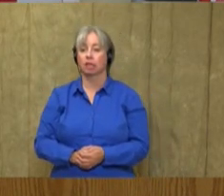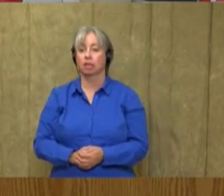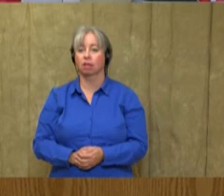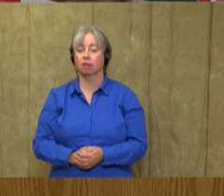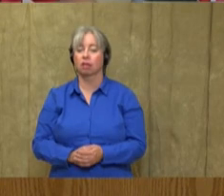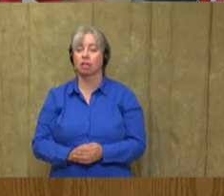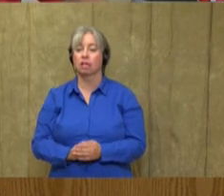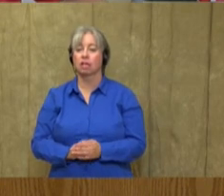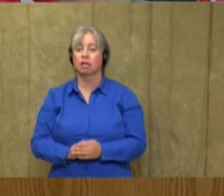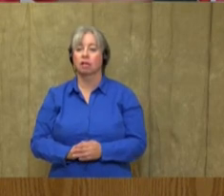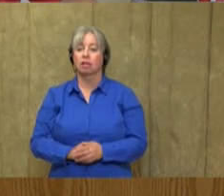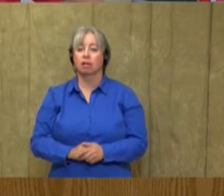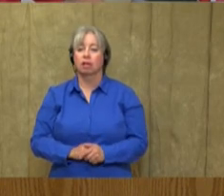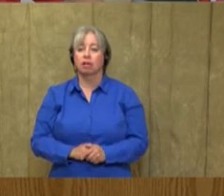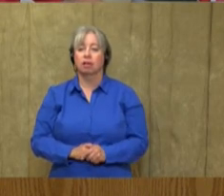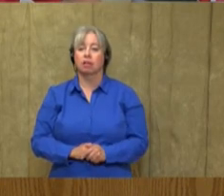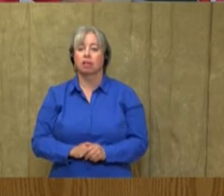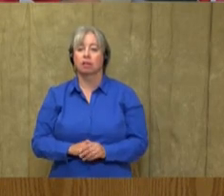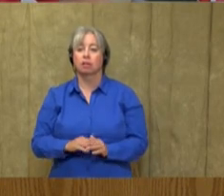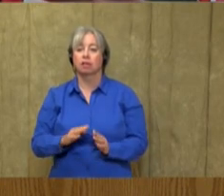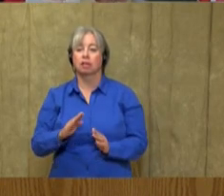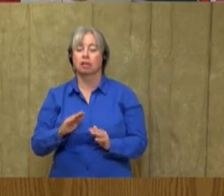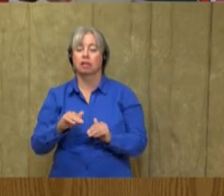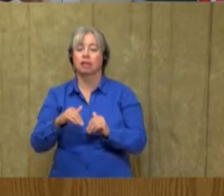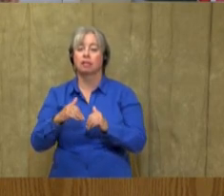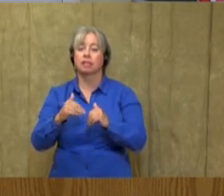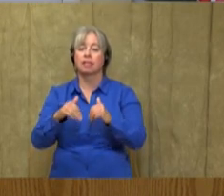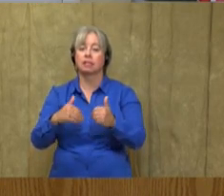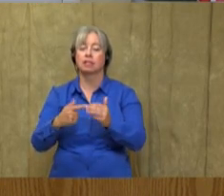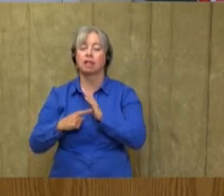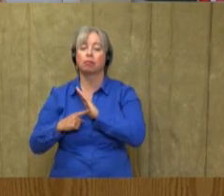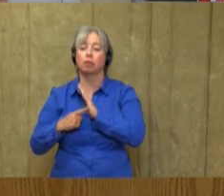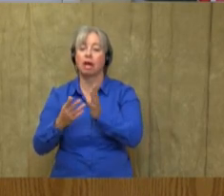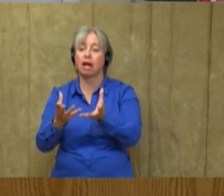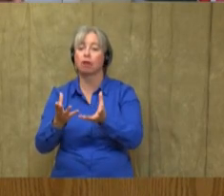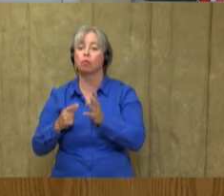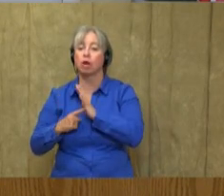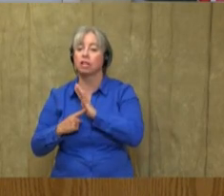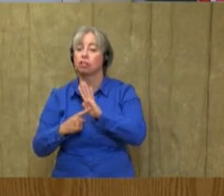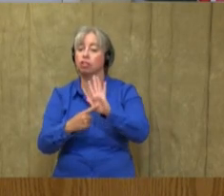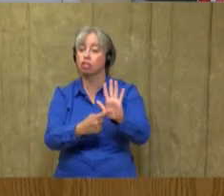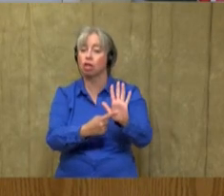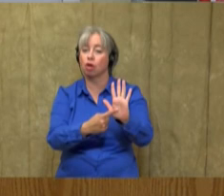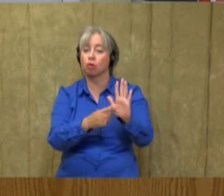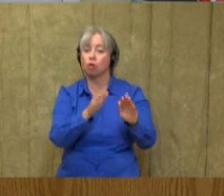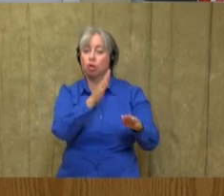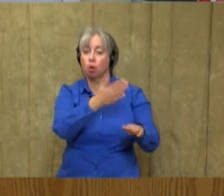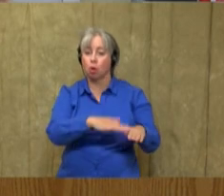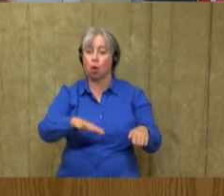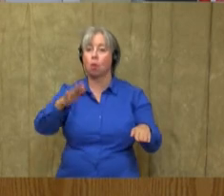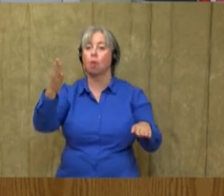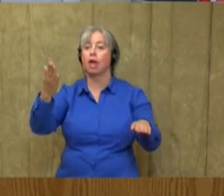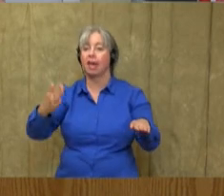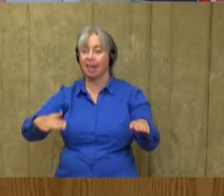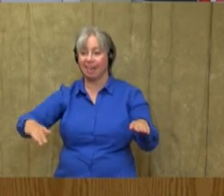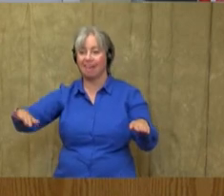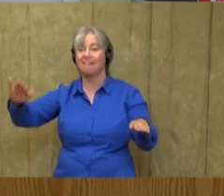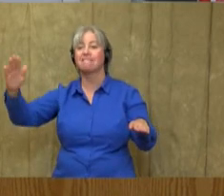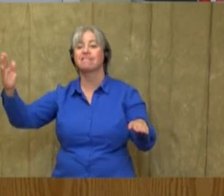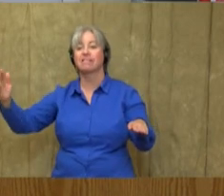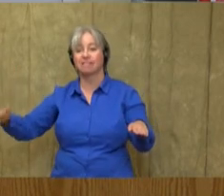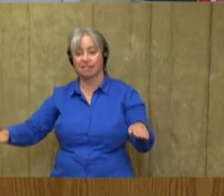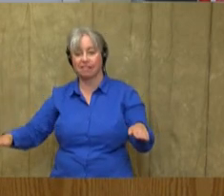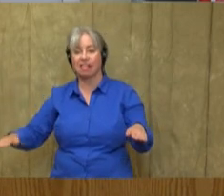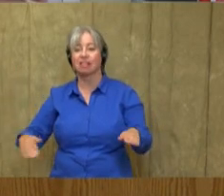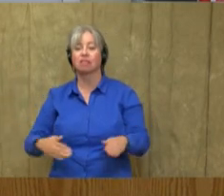how to demonstrate a wave, and this is what they came up with. So any good science teacher has some good old candy in their closet.